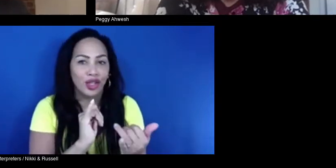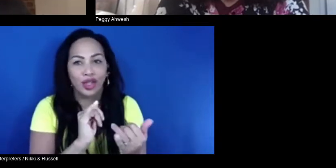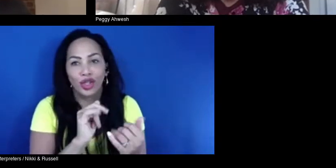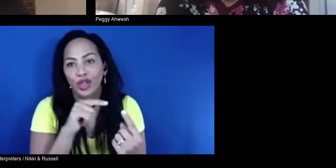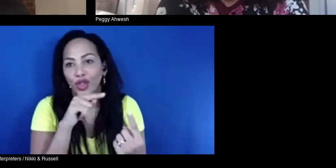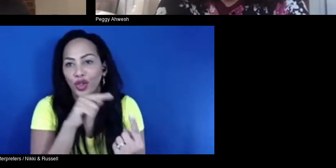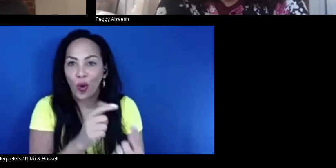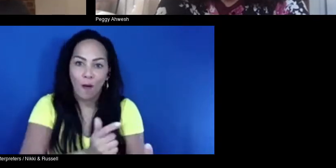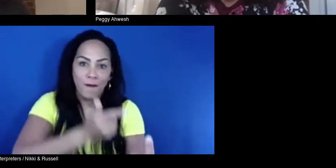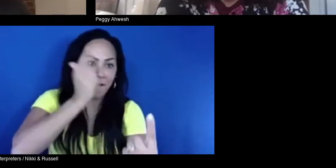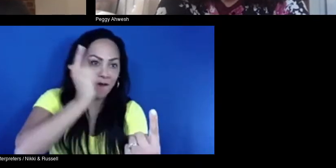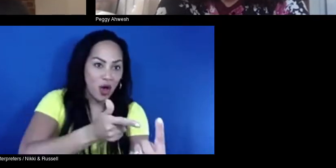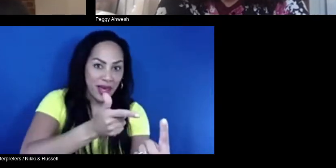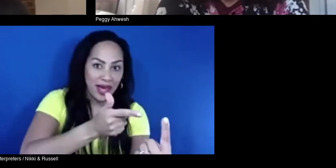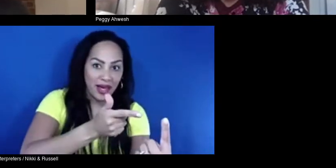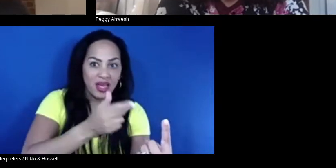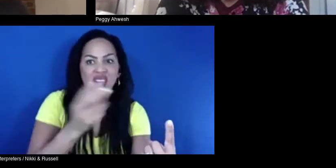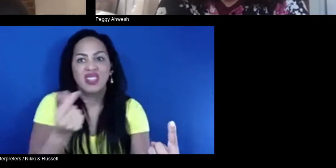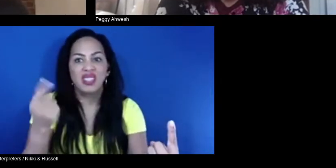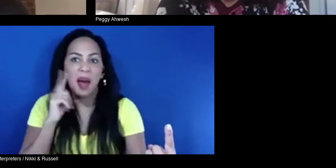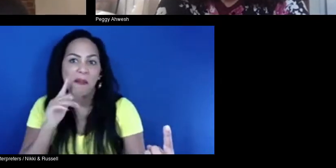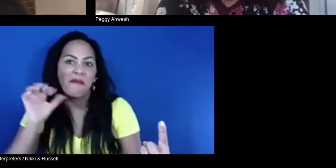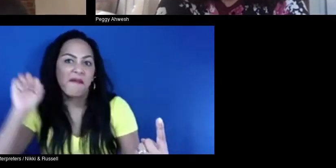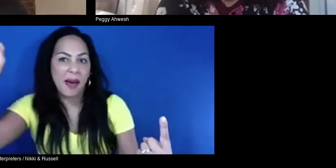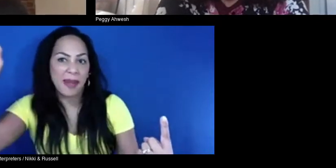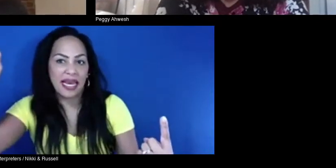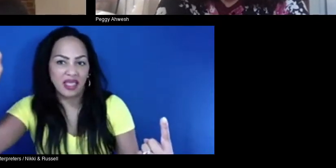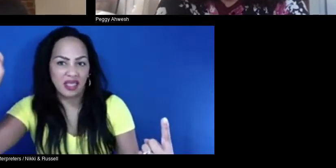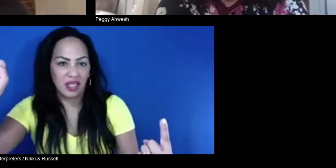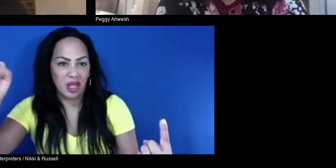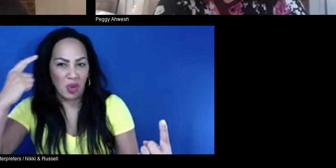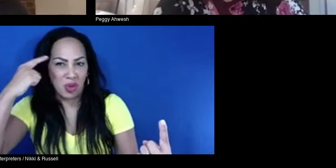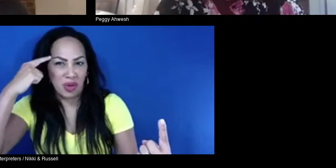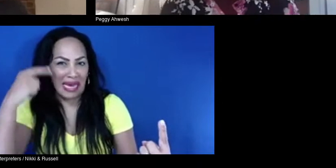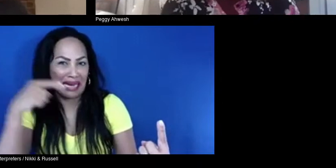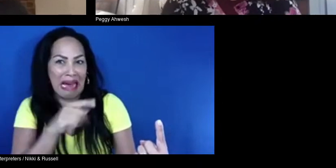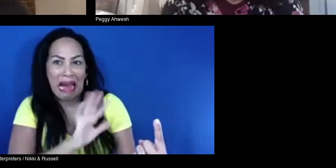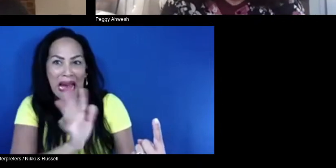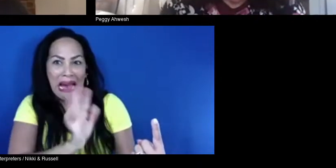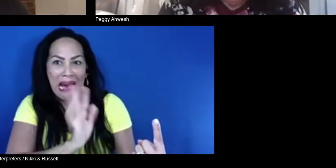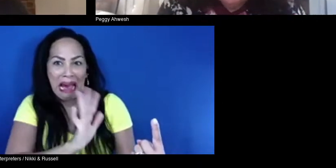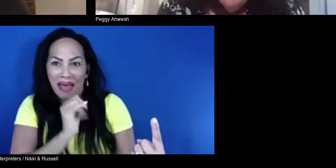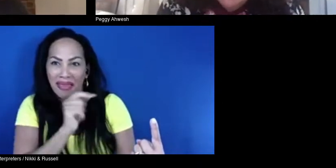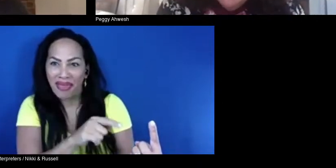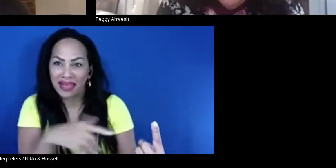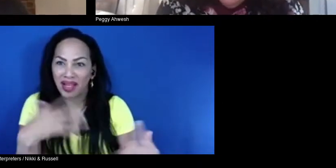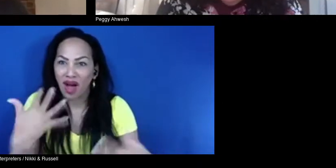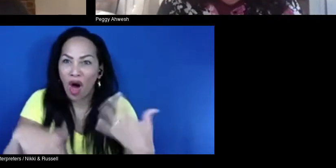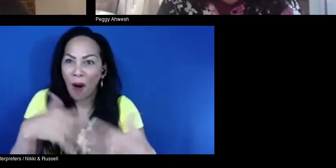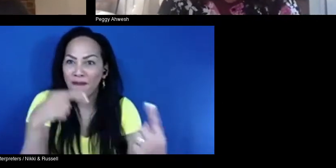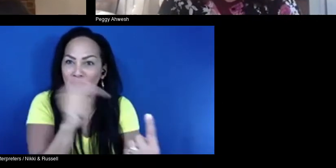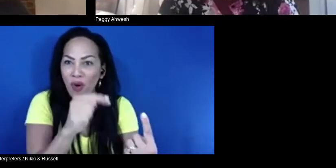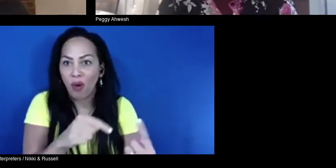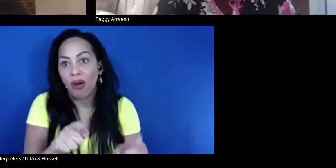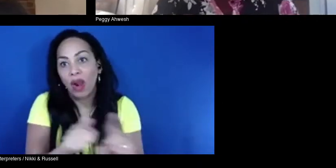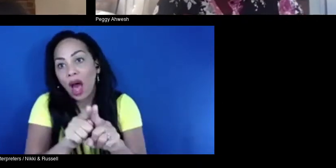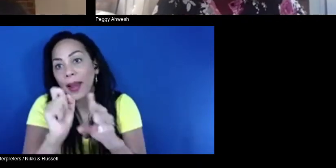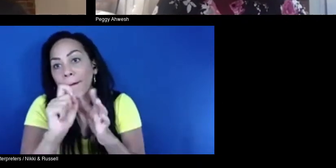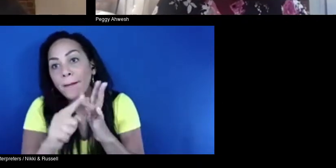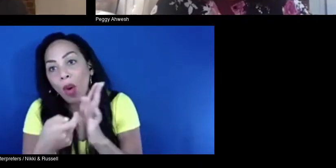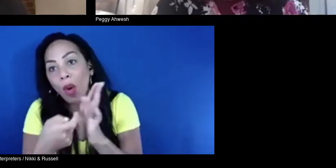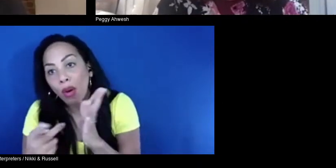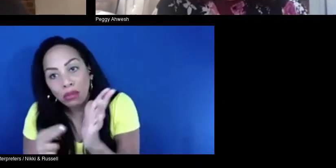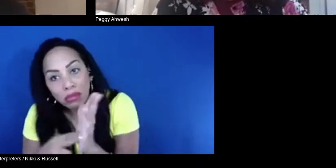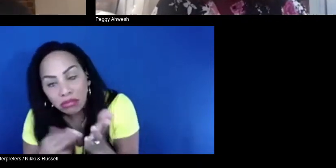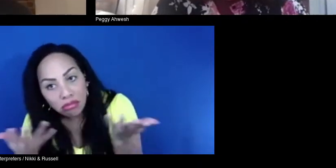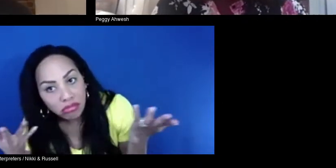some feminists would deem to be socially harmful, like pornography. Mm-hmm. Right. Yeah, that's interesting.